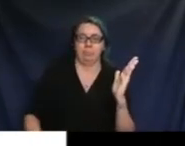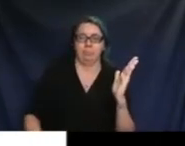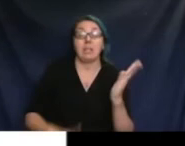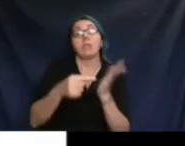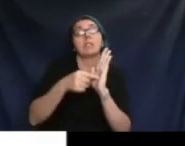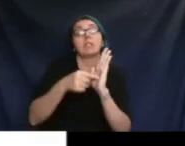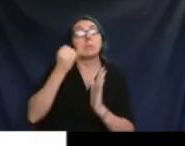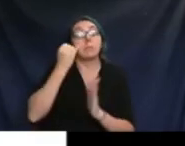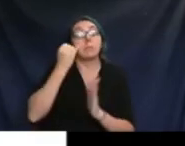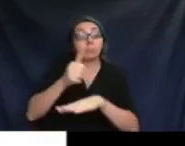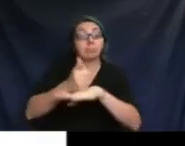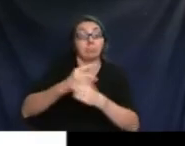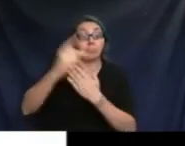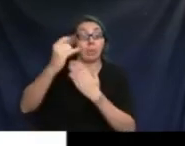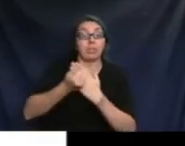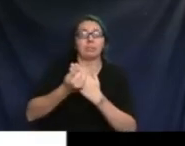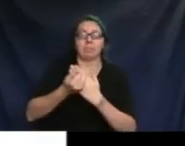officer